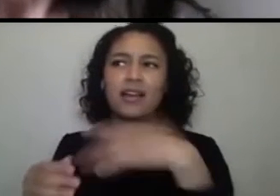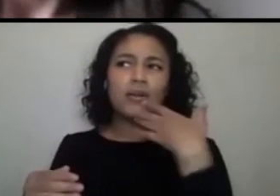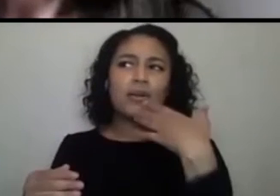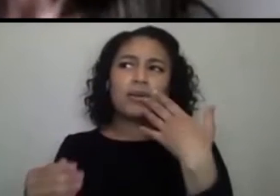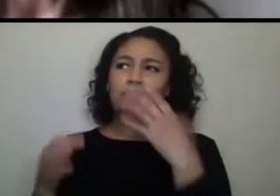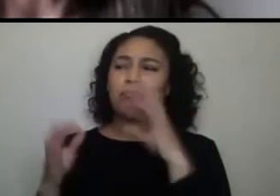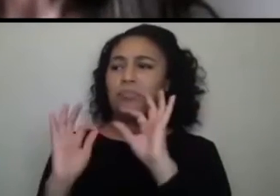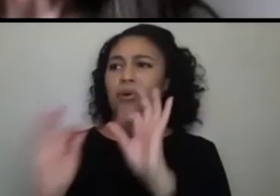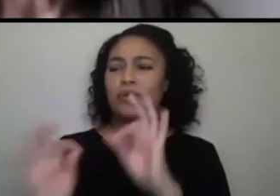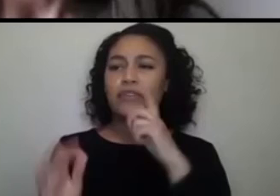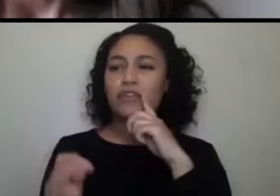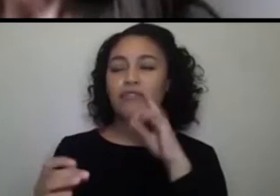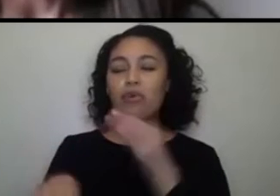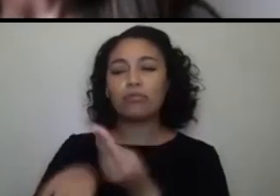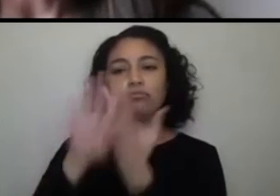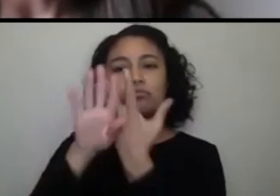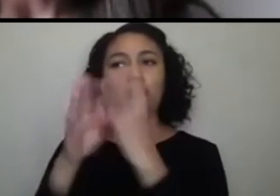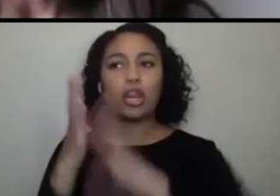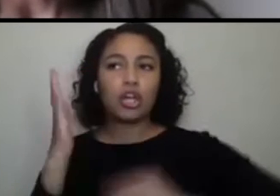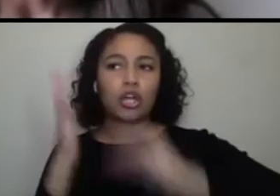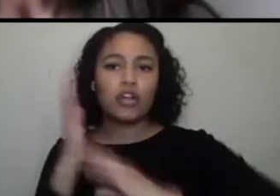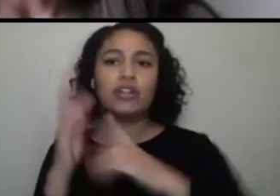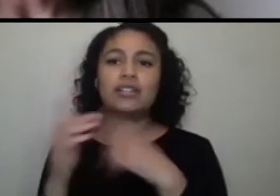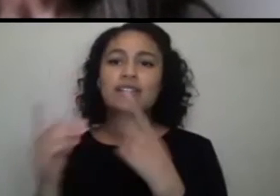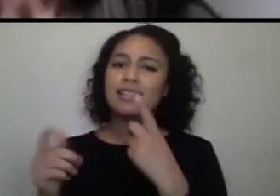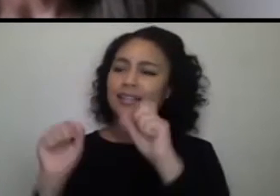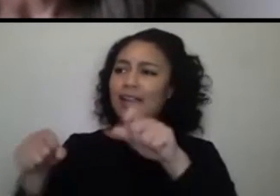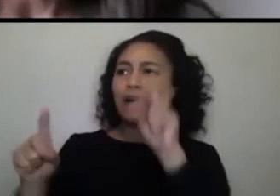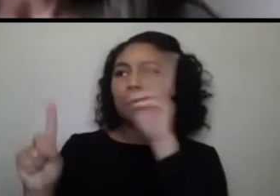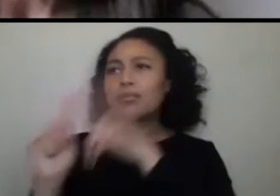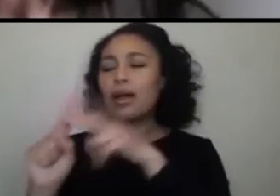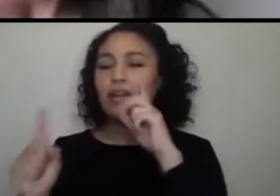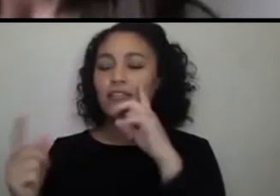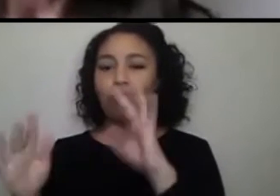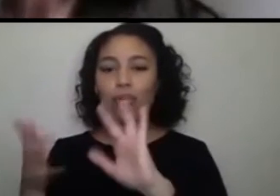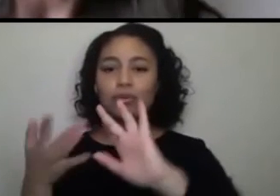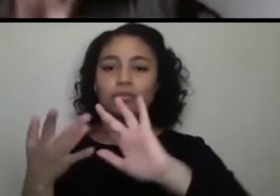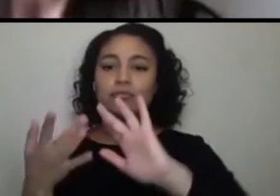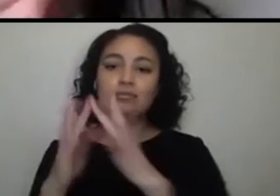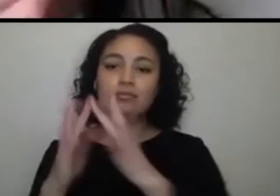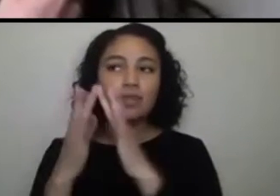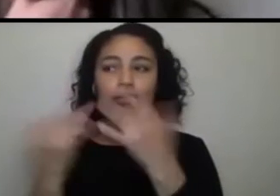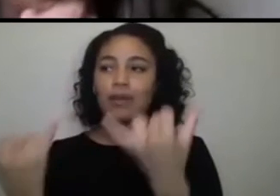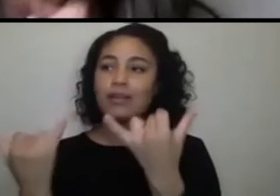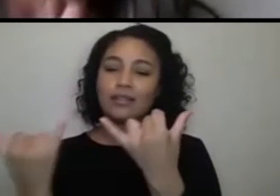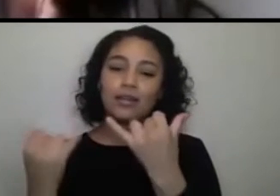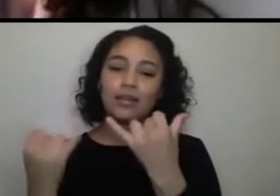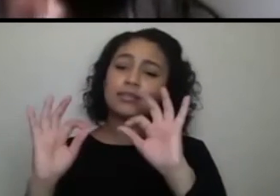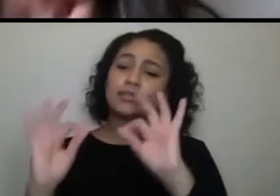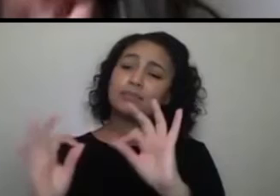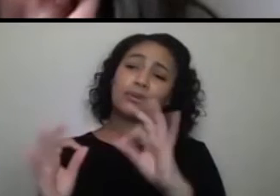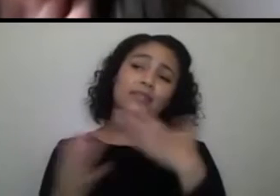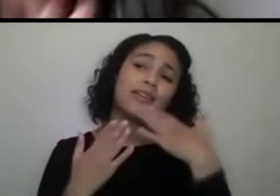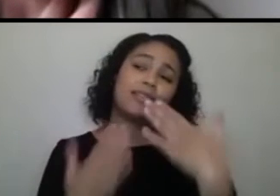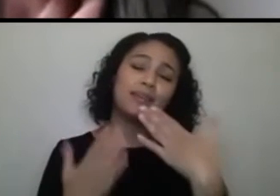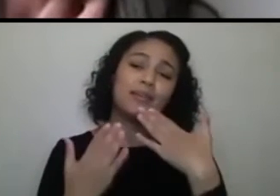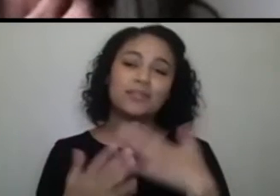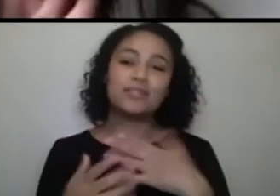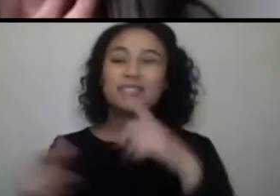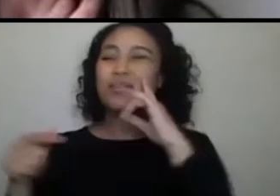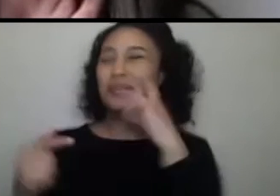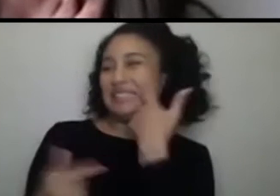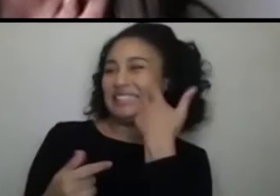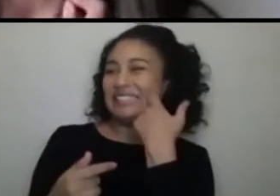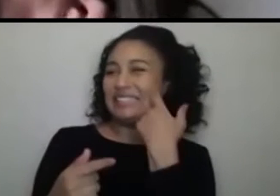adapt. And yeah, so it's a comment about like the stuff that you're demonstrating during the session. And